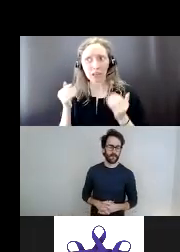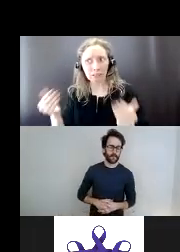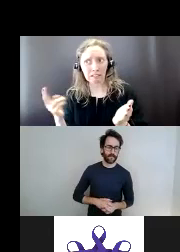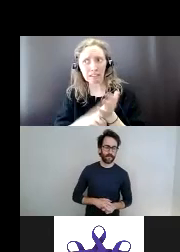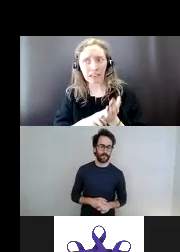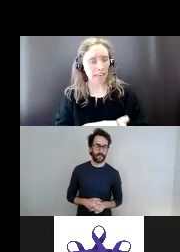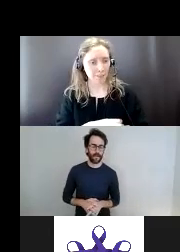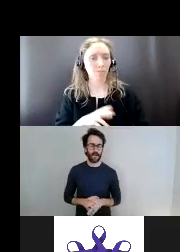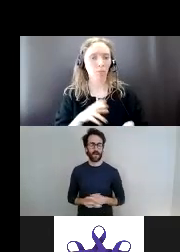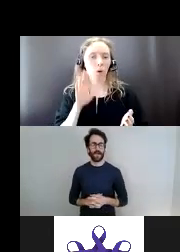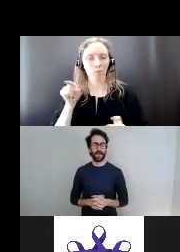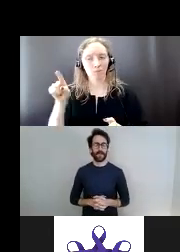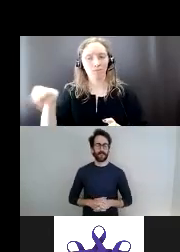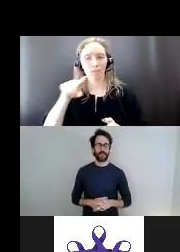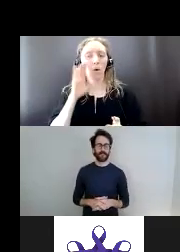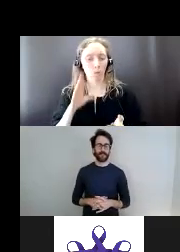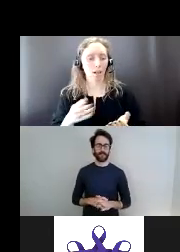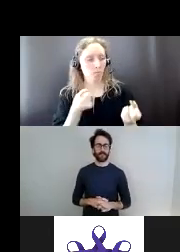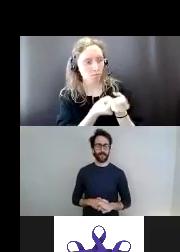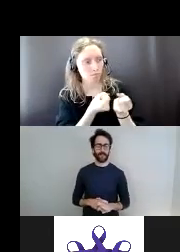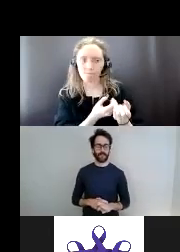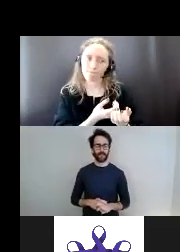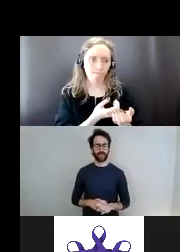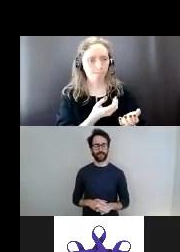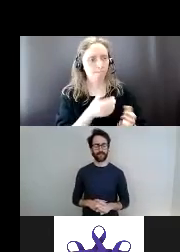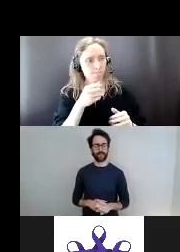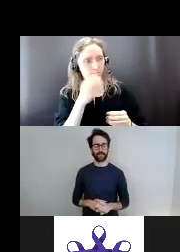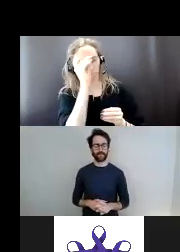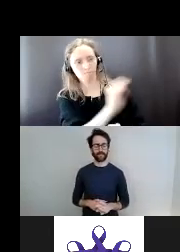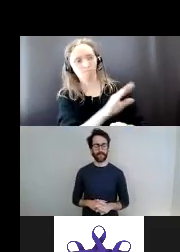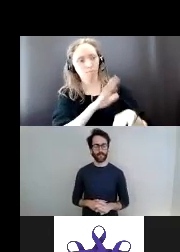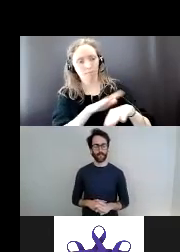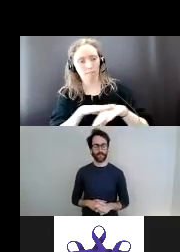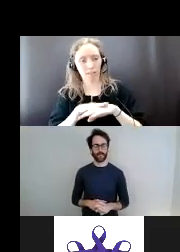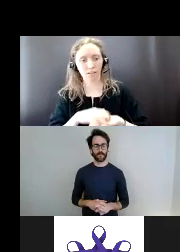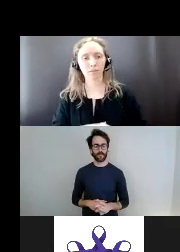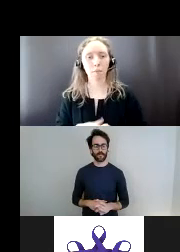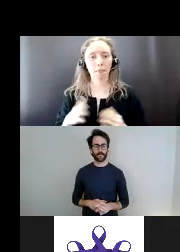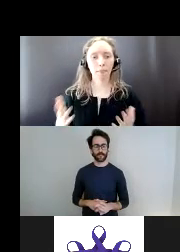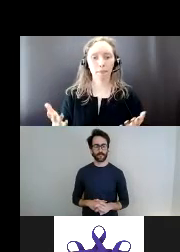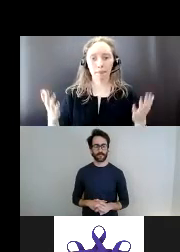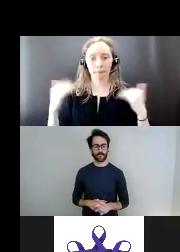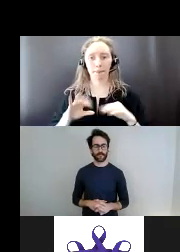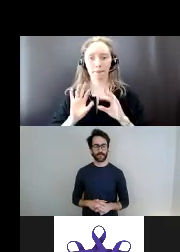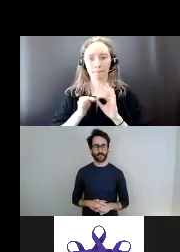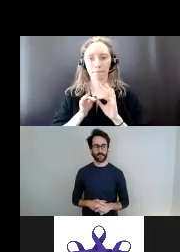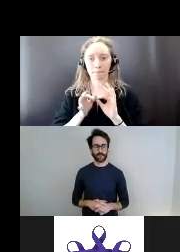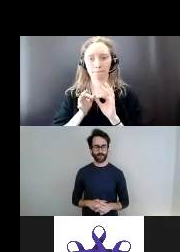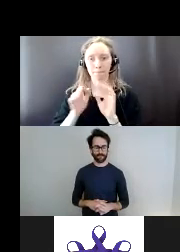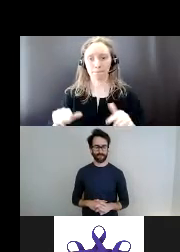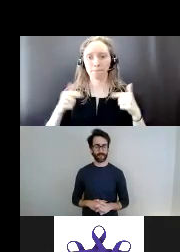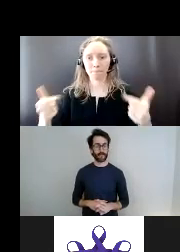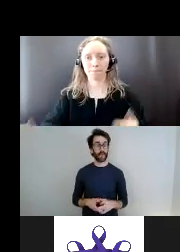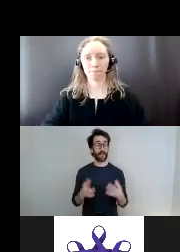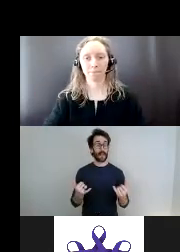So moving on, the impact of COVID-19 on fraud in Canada.